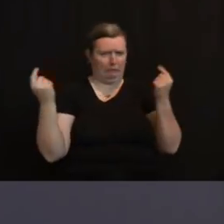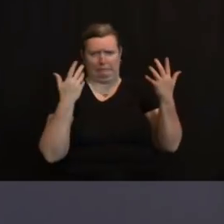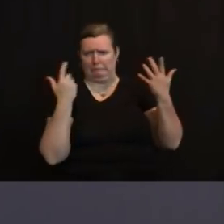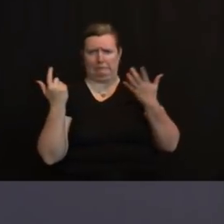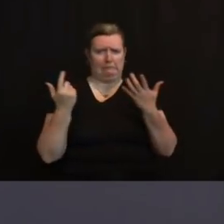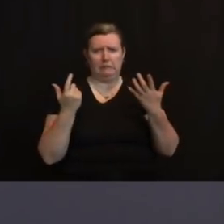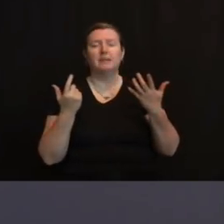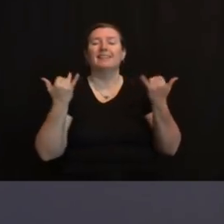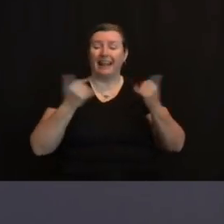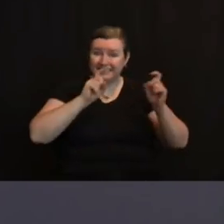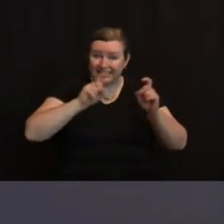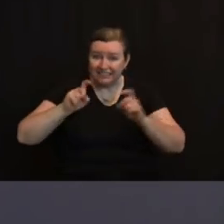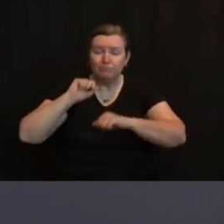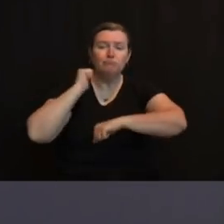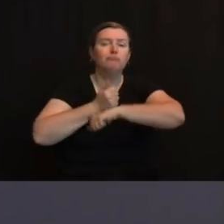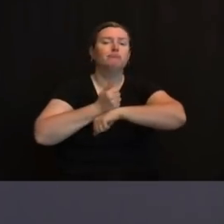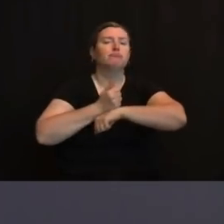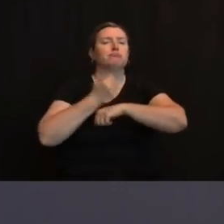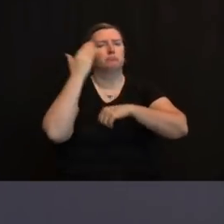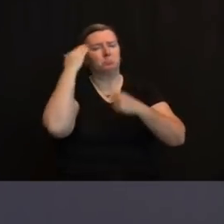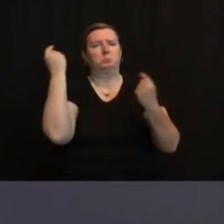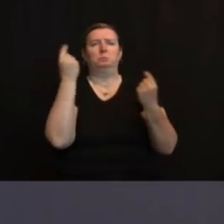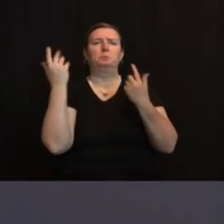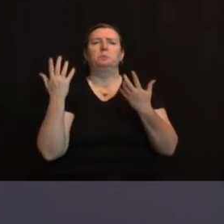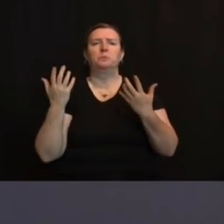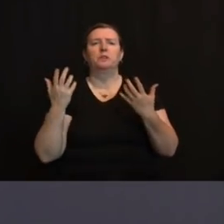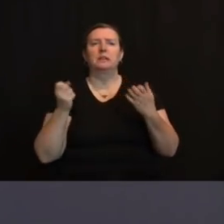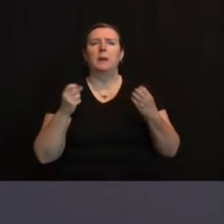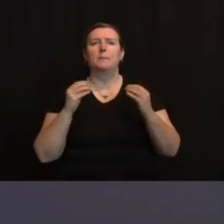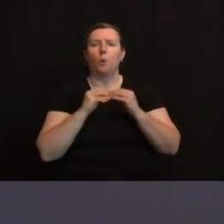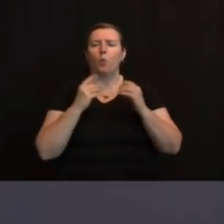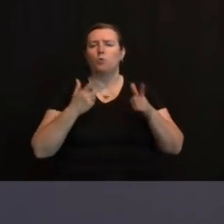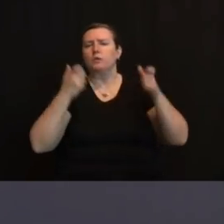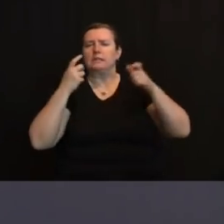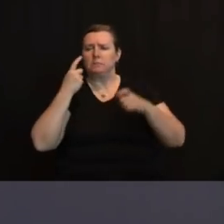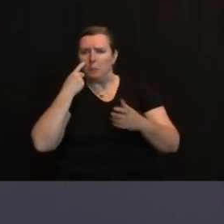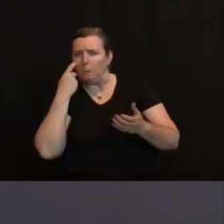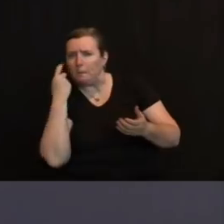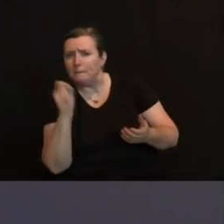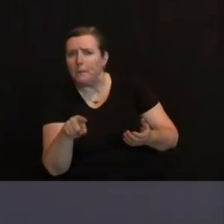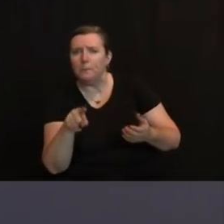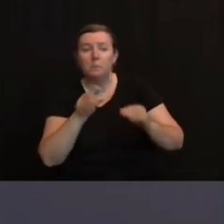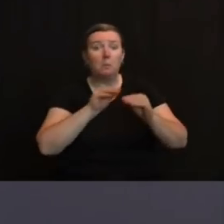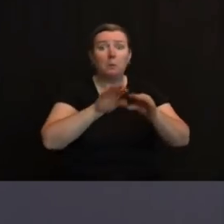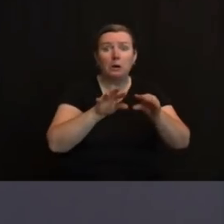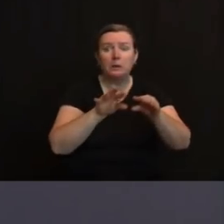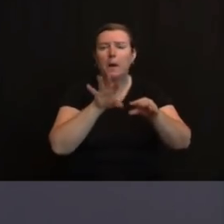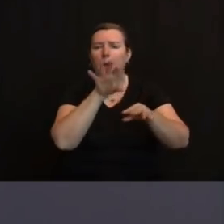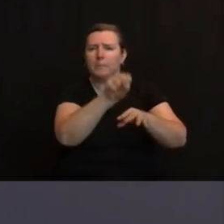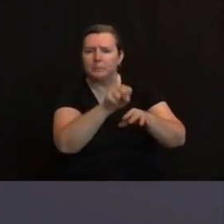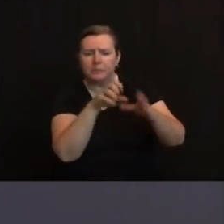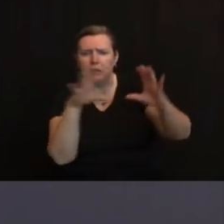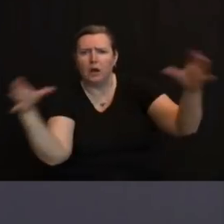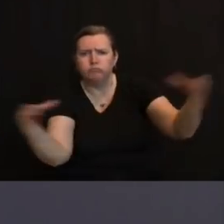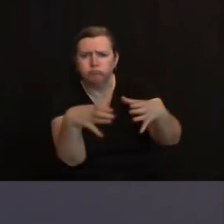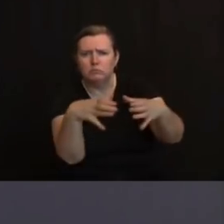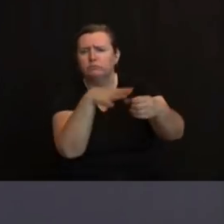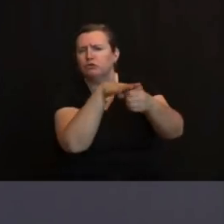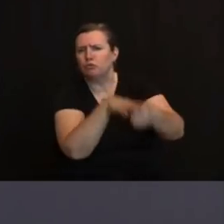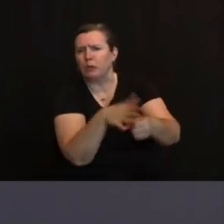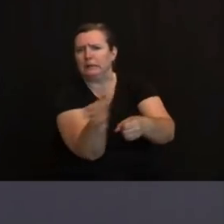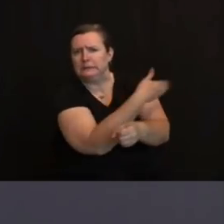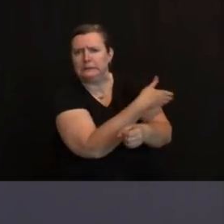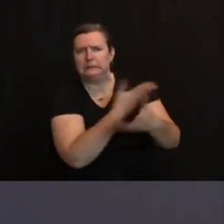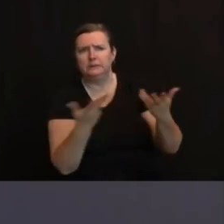means we can much more quickly and agilely spot it, surround it, isolate it, and drive it to the ground. That is a